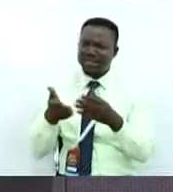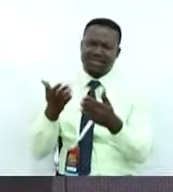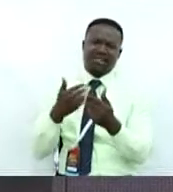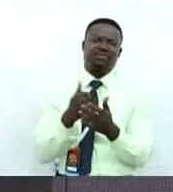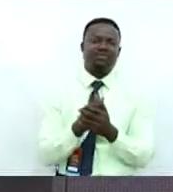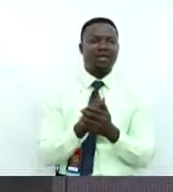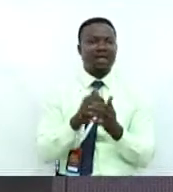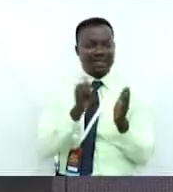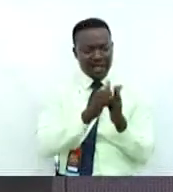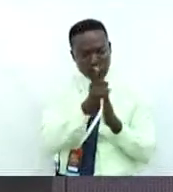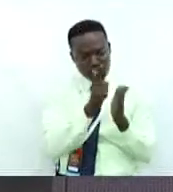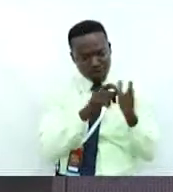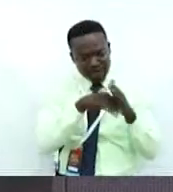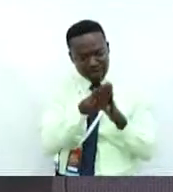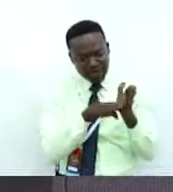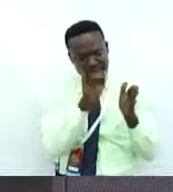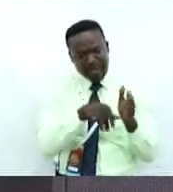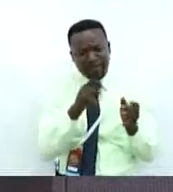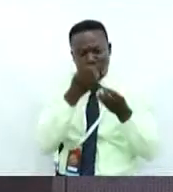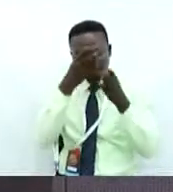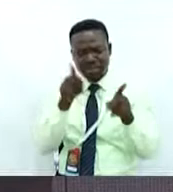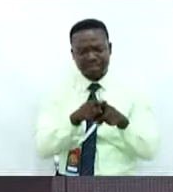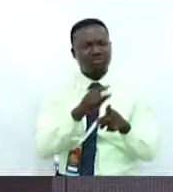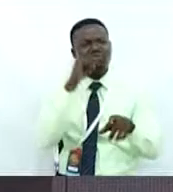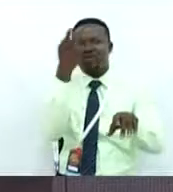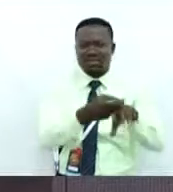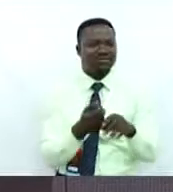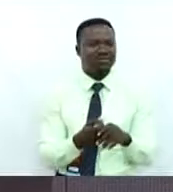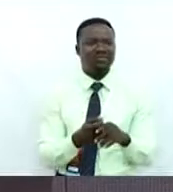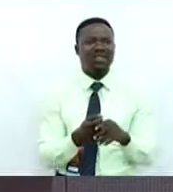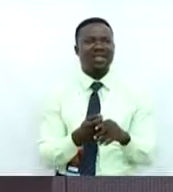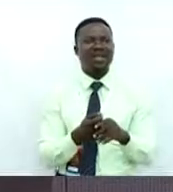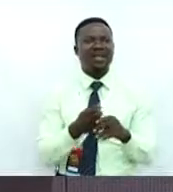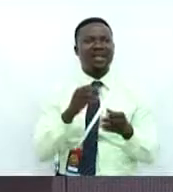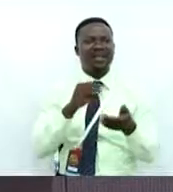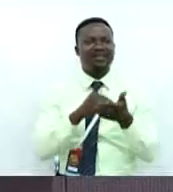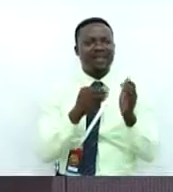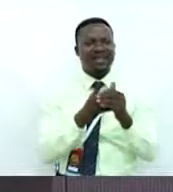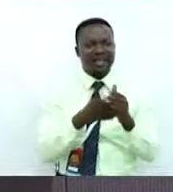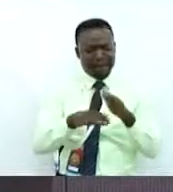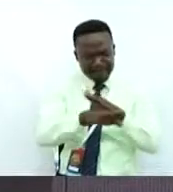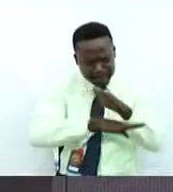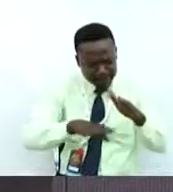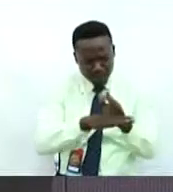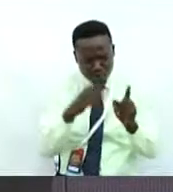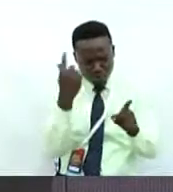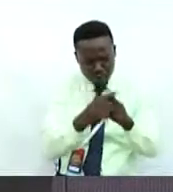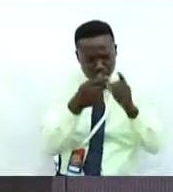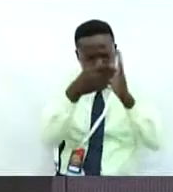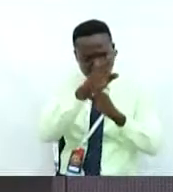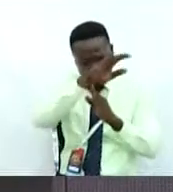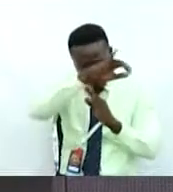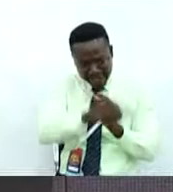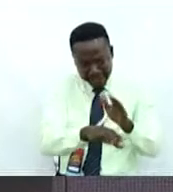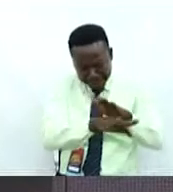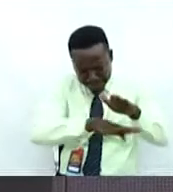not difficult as we think. It's trying to take the basic words of the Word of God, those